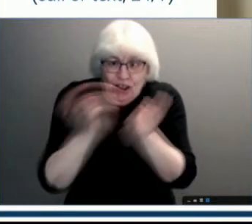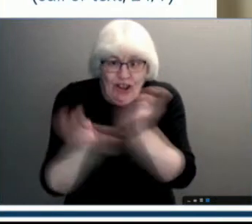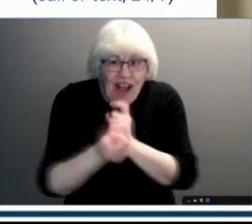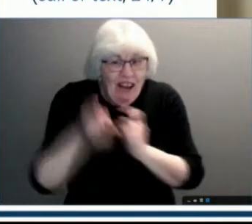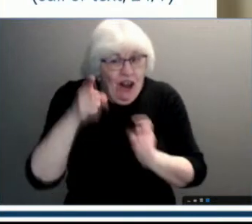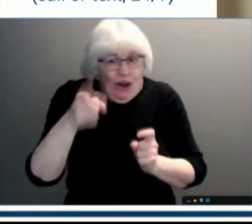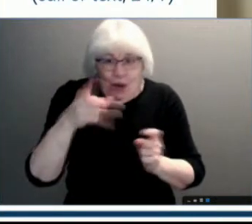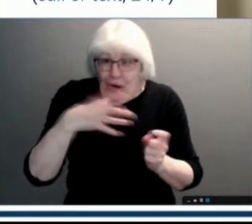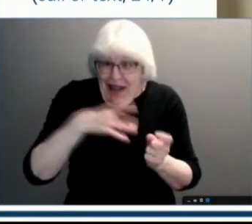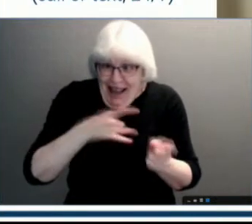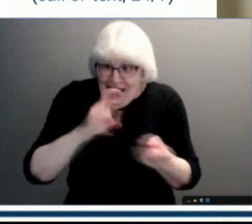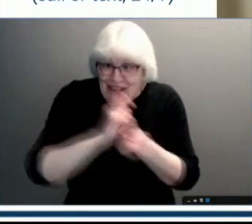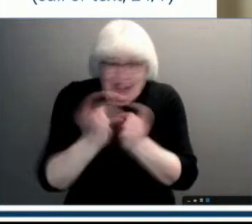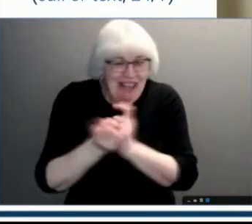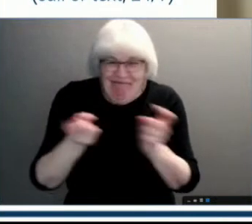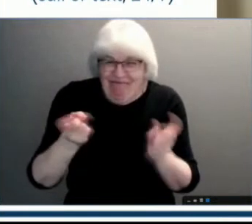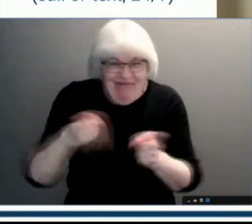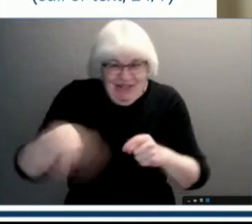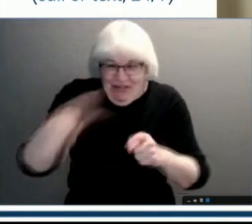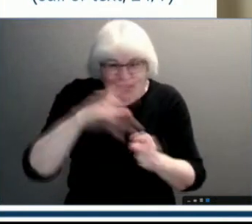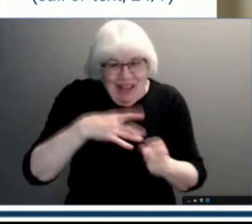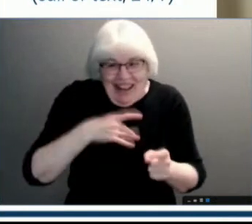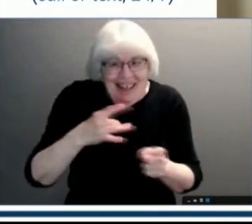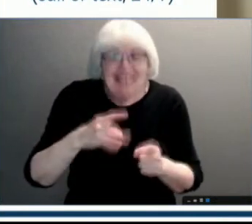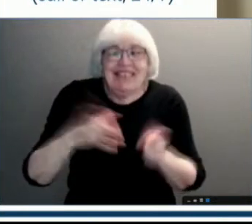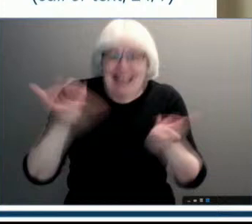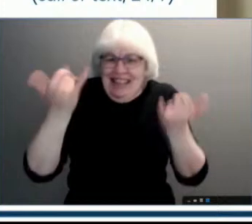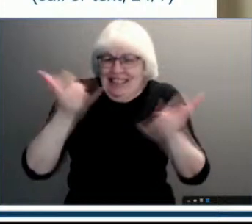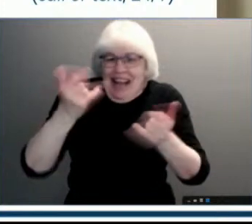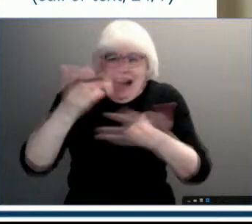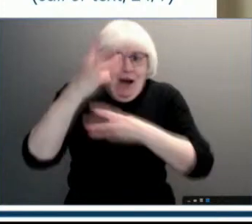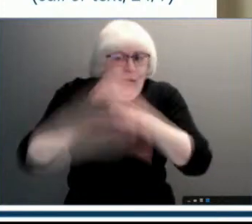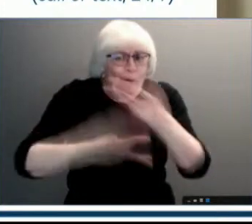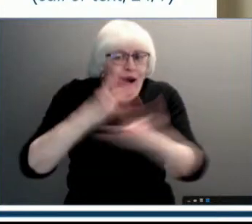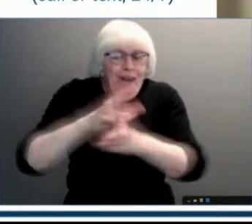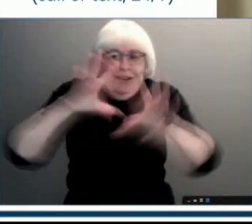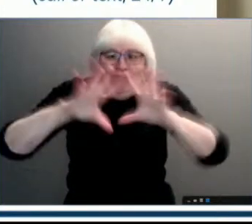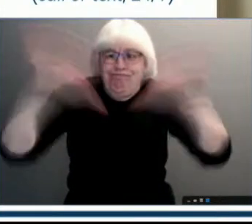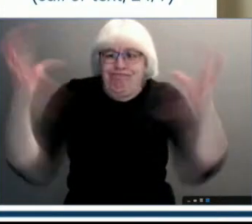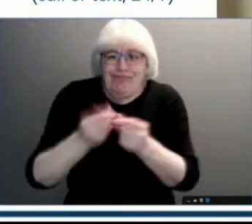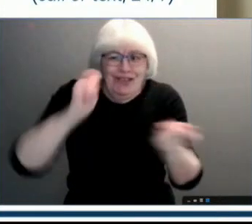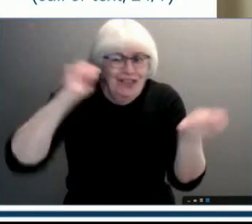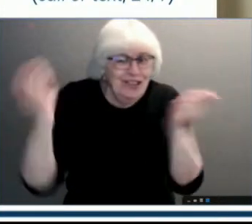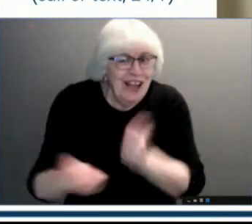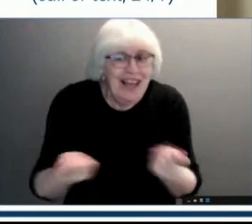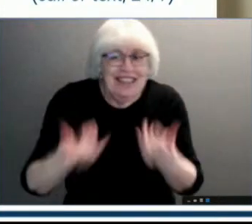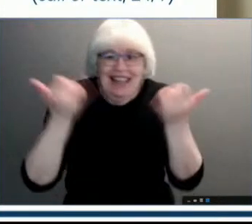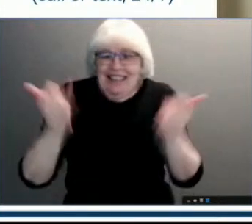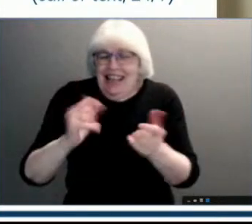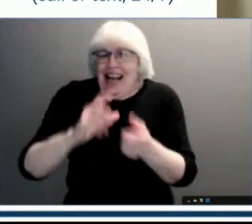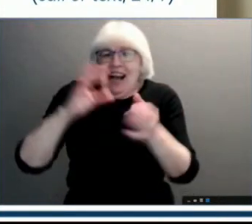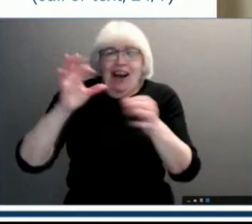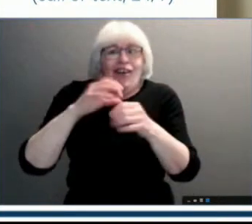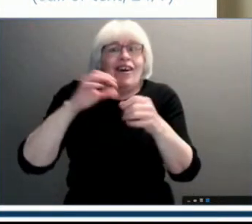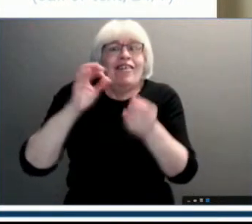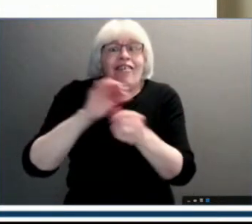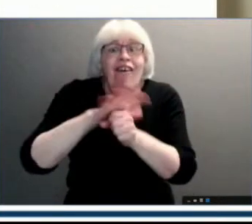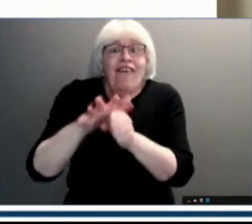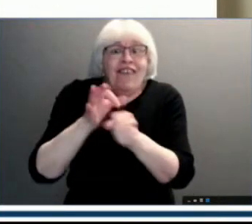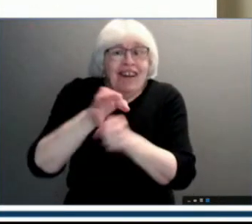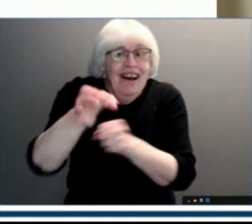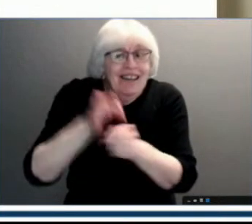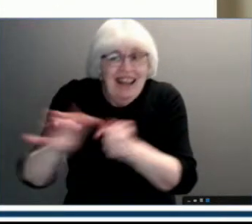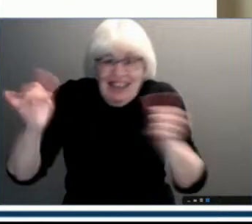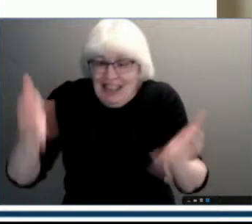the pandemic. The variants have changed, the vaccinations have been a game changer, and now we must also accept the reality in